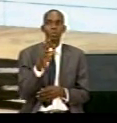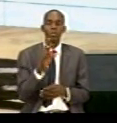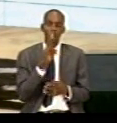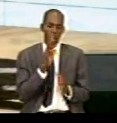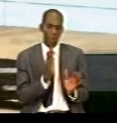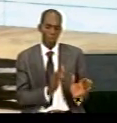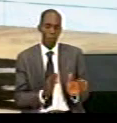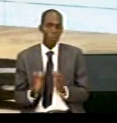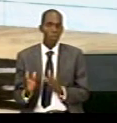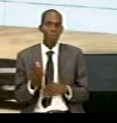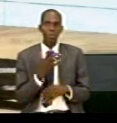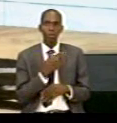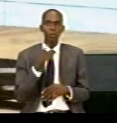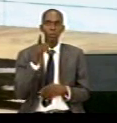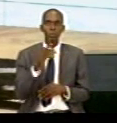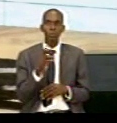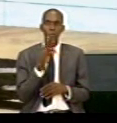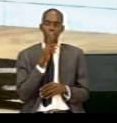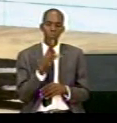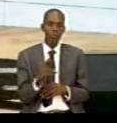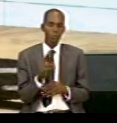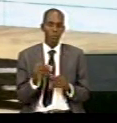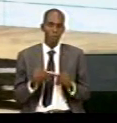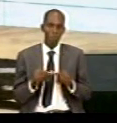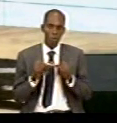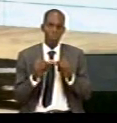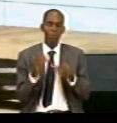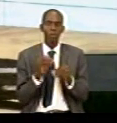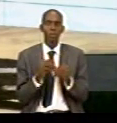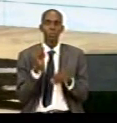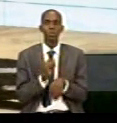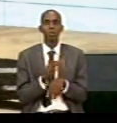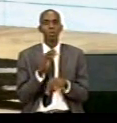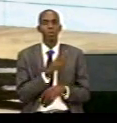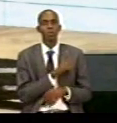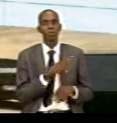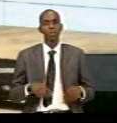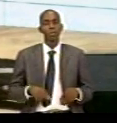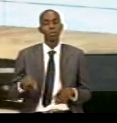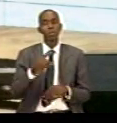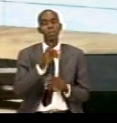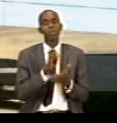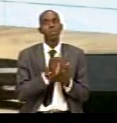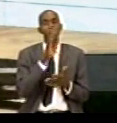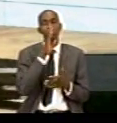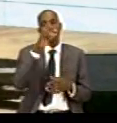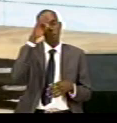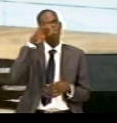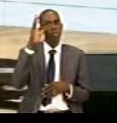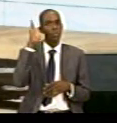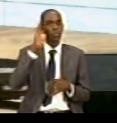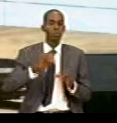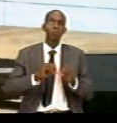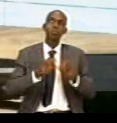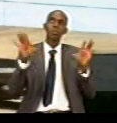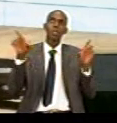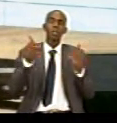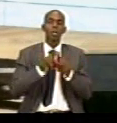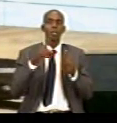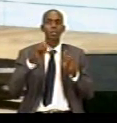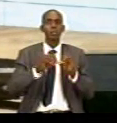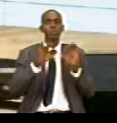ready and you are keeping in the work of the Lord. They that be wise shall shine as the brightness of